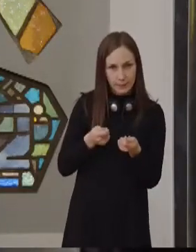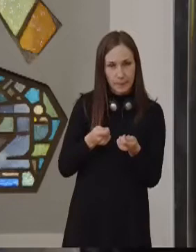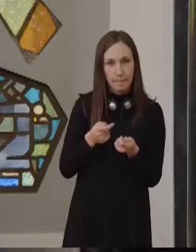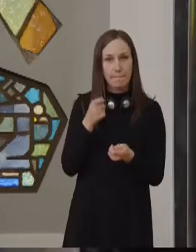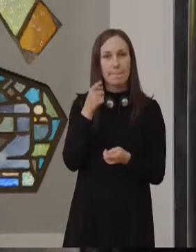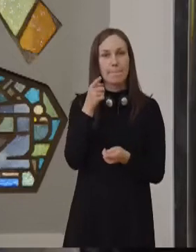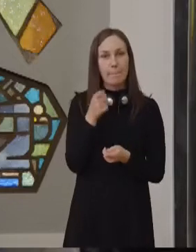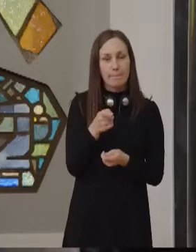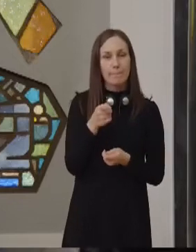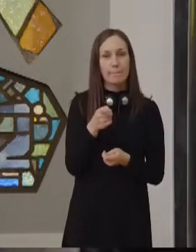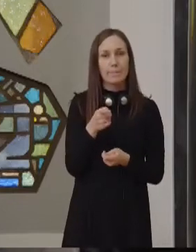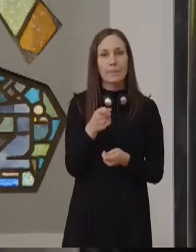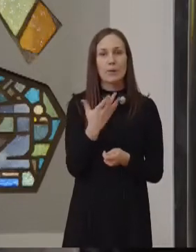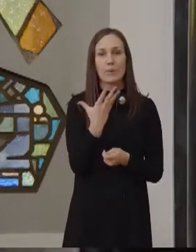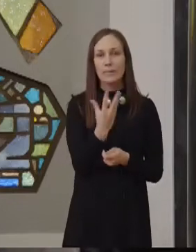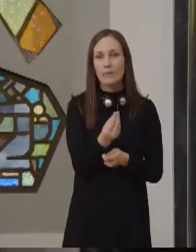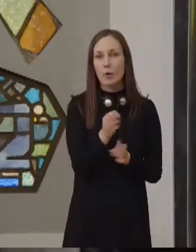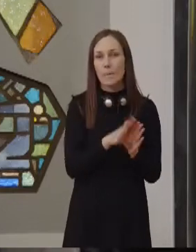terms of the regulation of partnership.